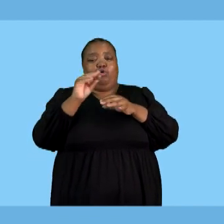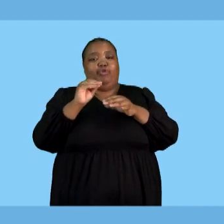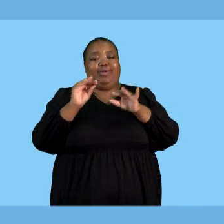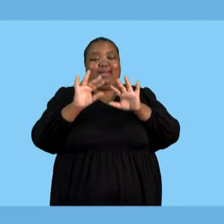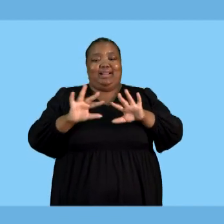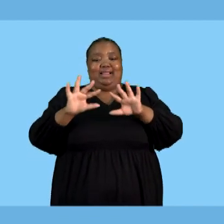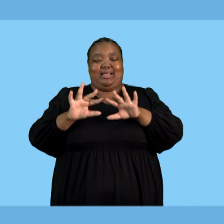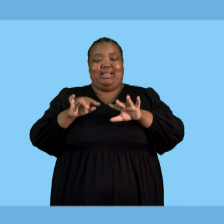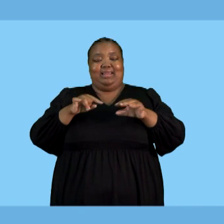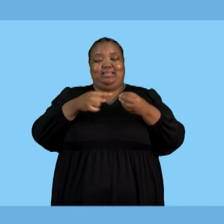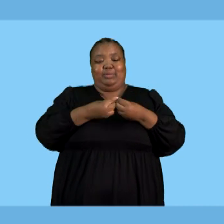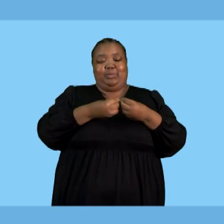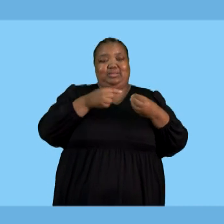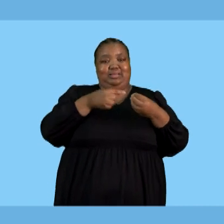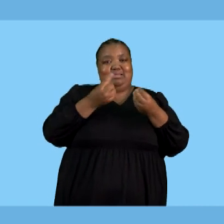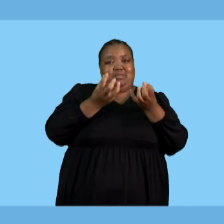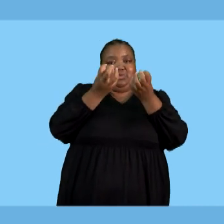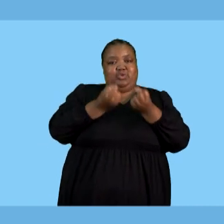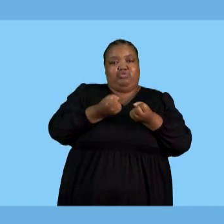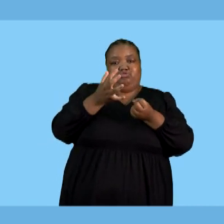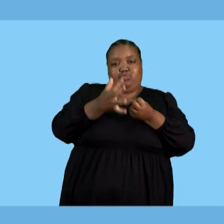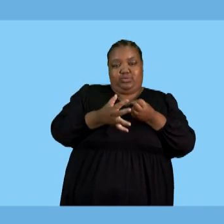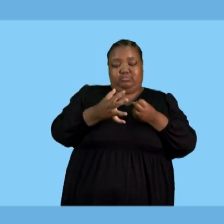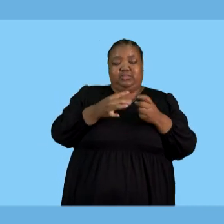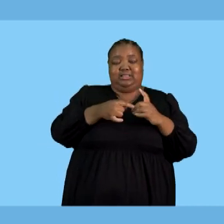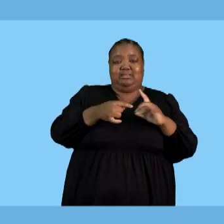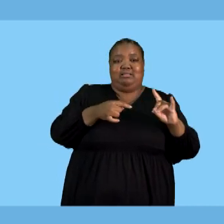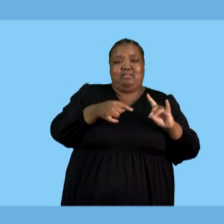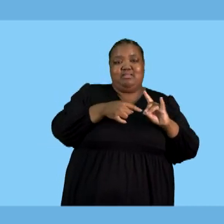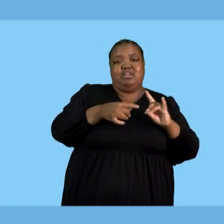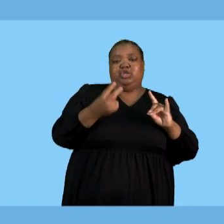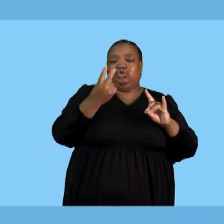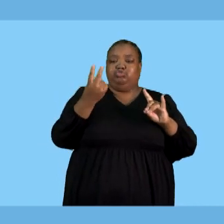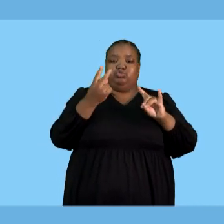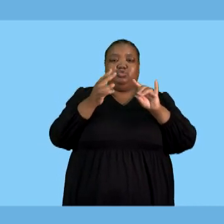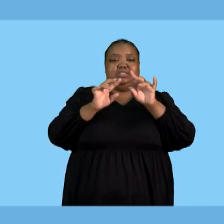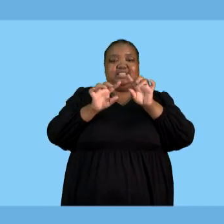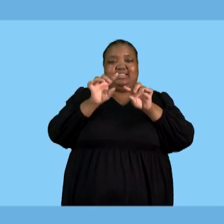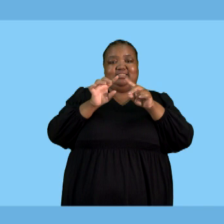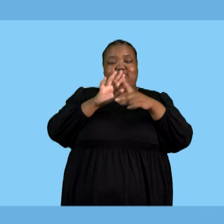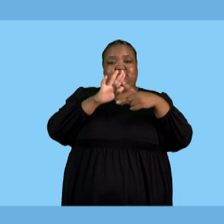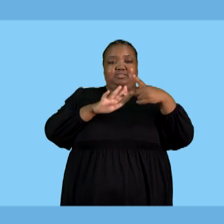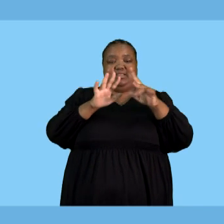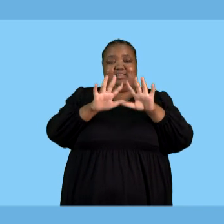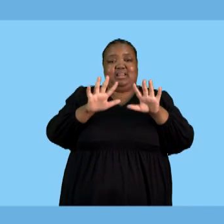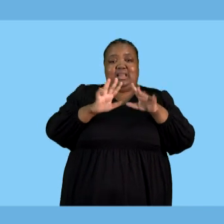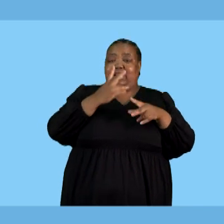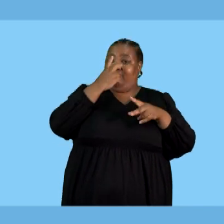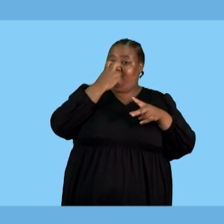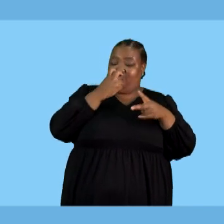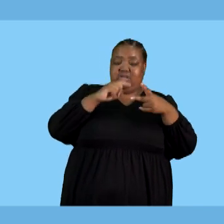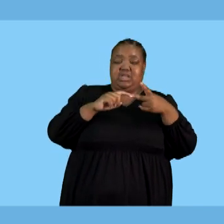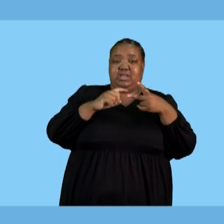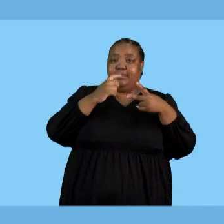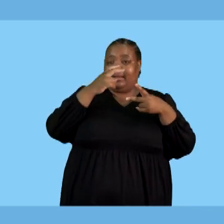object, right? Now, as we have said, the ladybird has 2 different colors, as we can see here. We have the red and we also have the